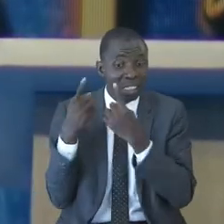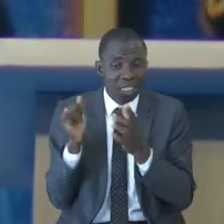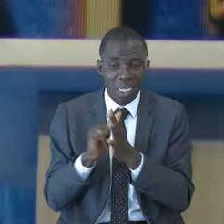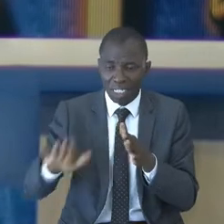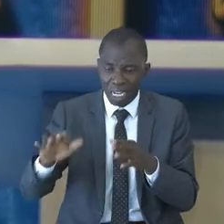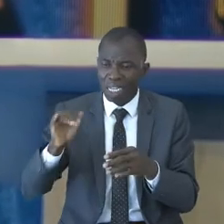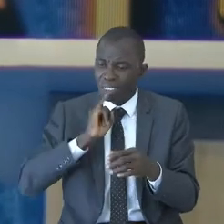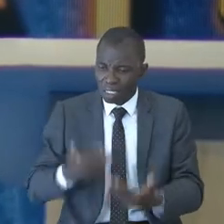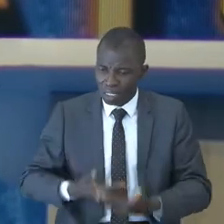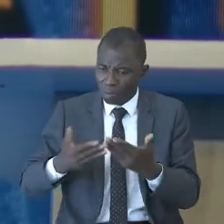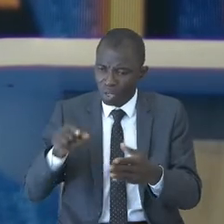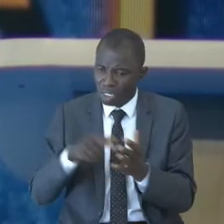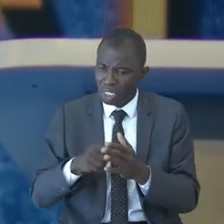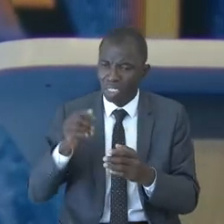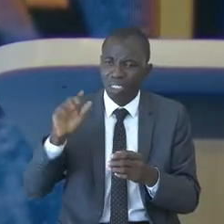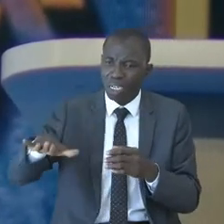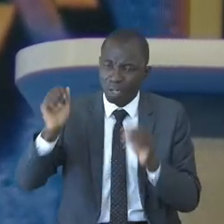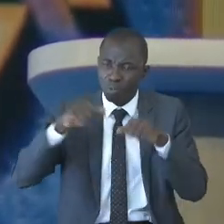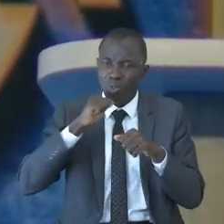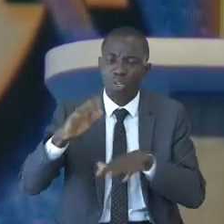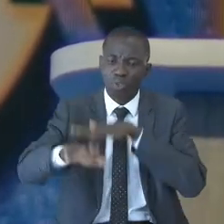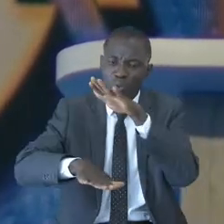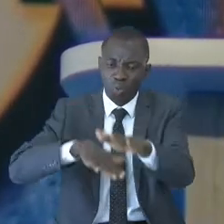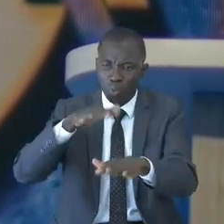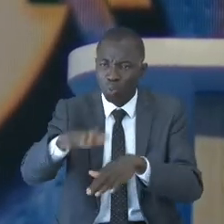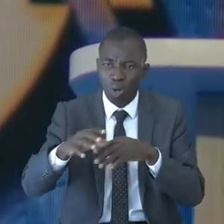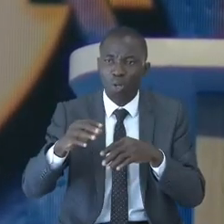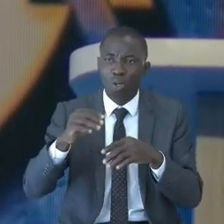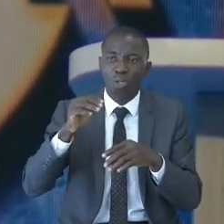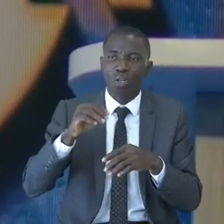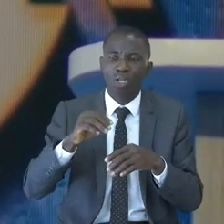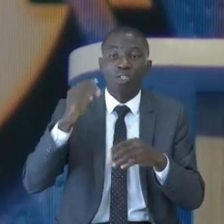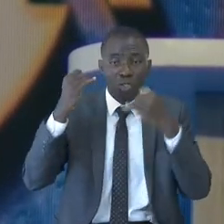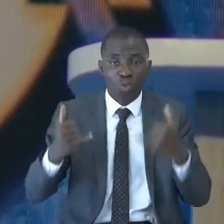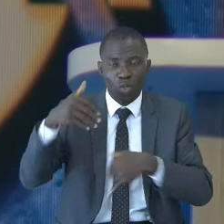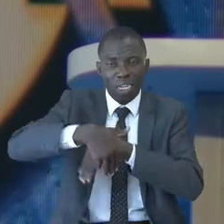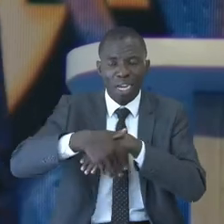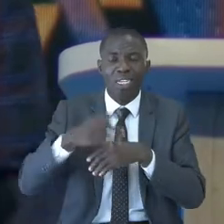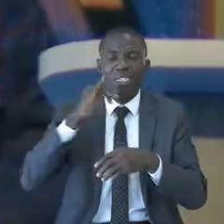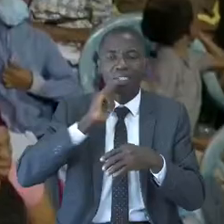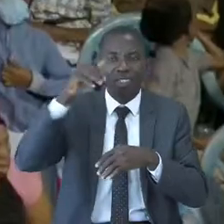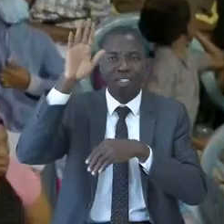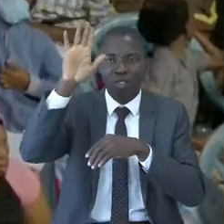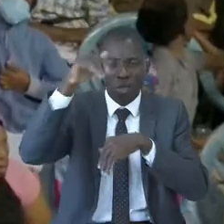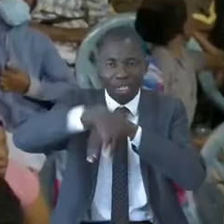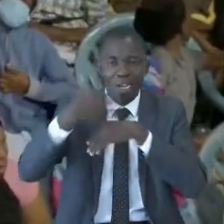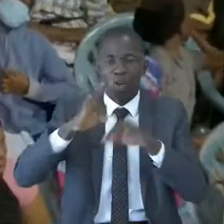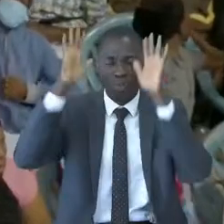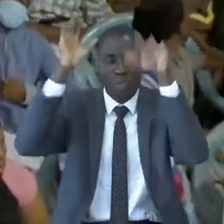this child could not walk. Tonight, your night of miracle in Jesus'